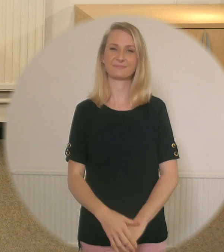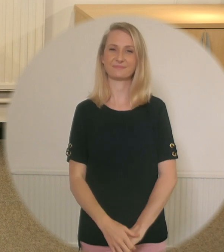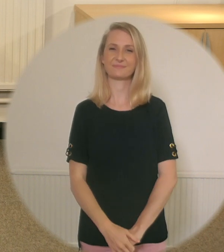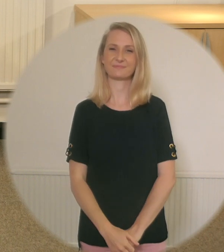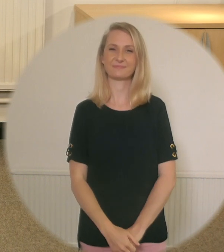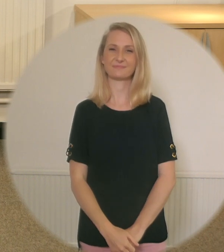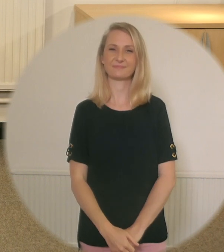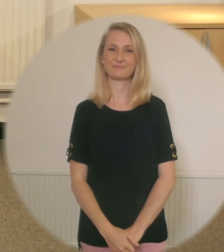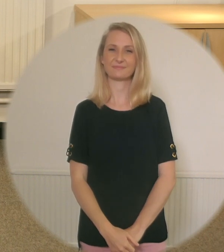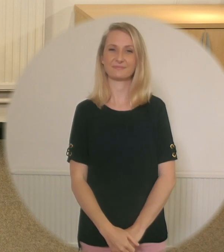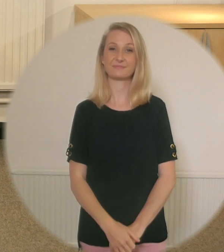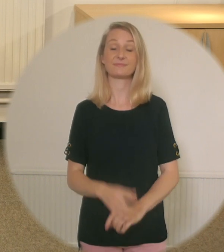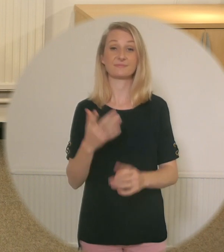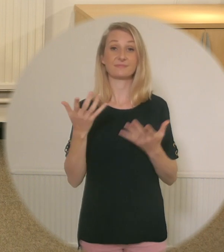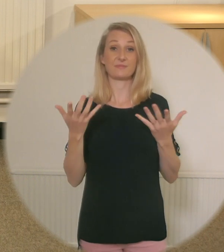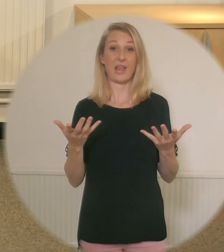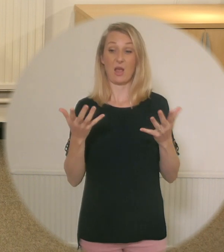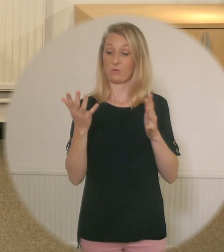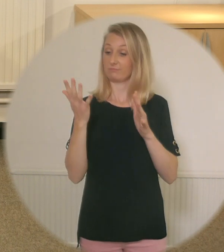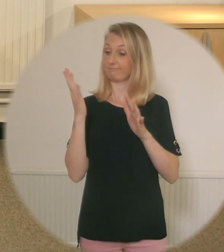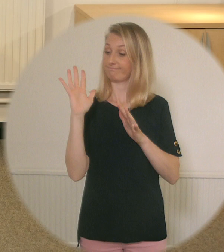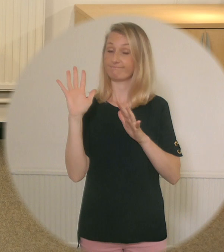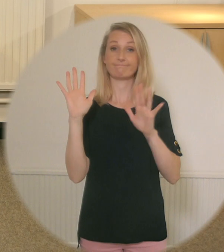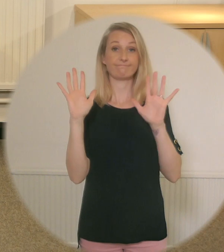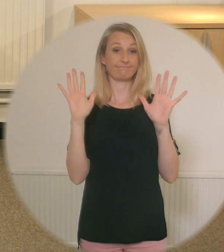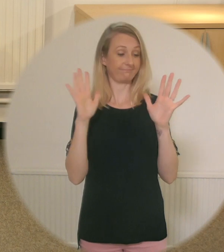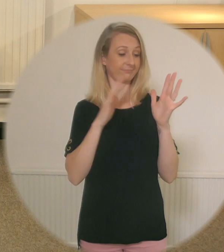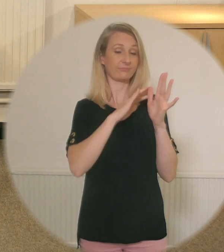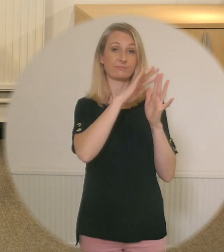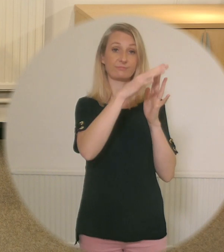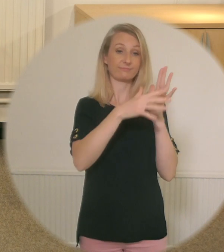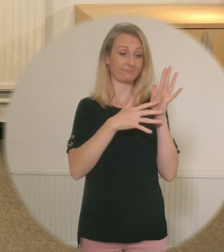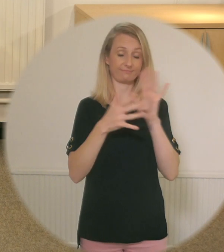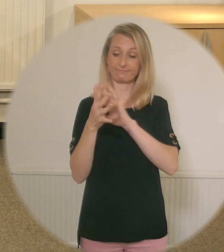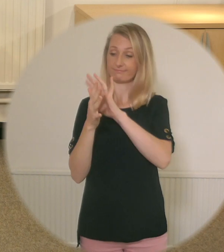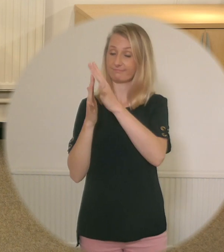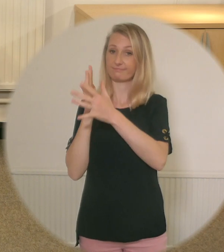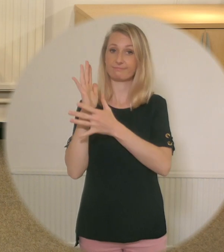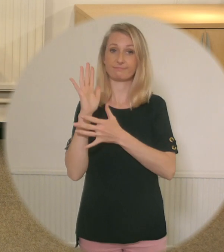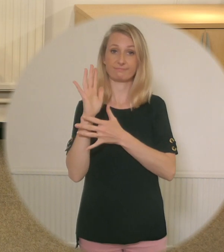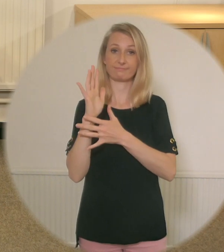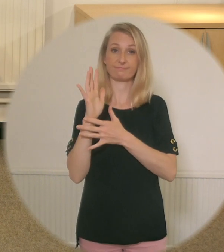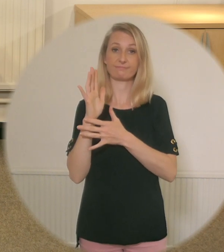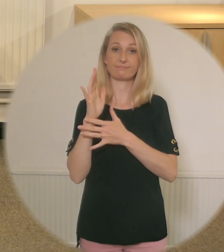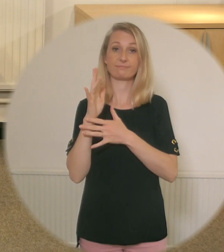Okay, we're going to move to our fingers, our hands, and our wrists. Let's lift the arms up.